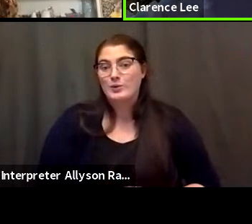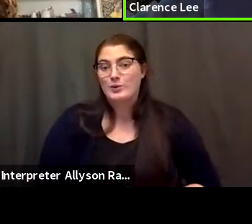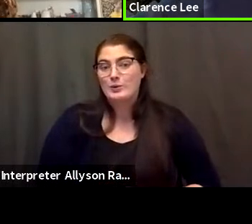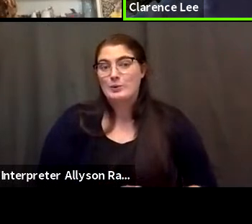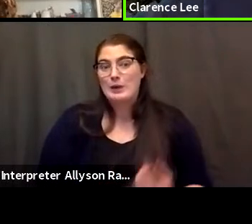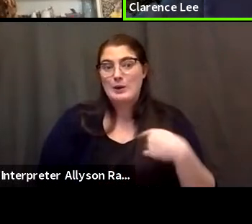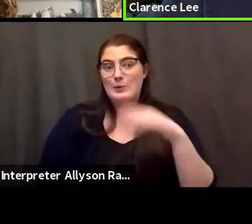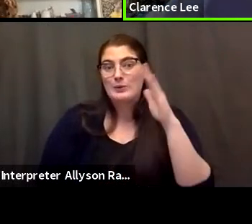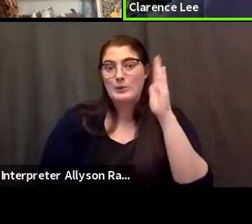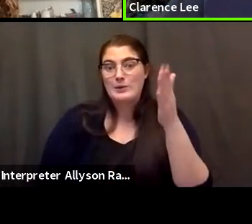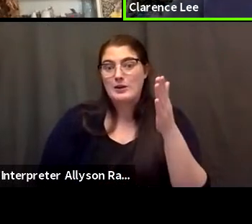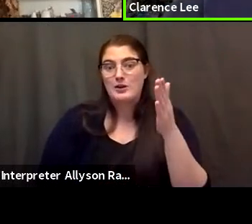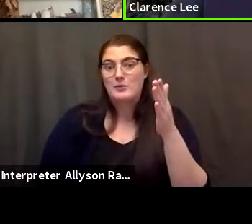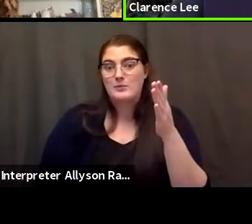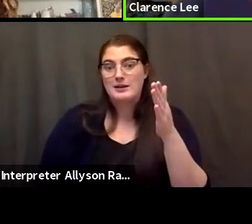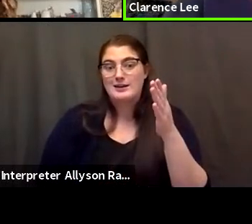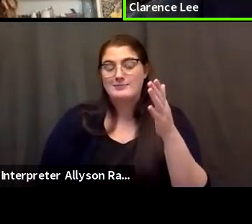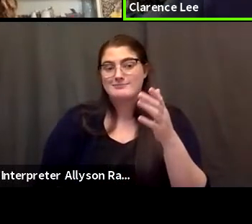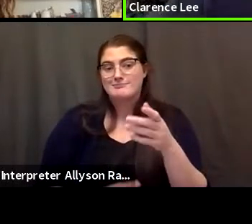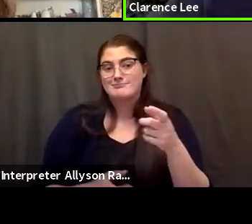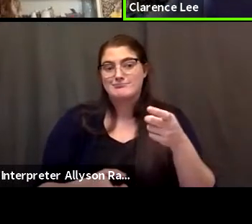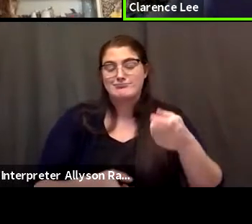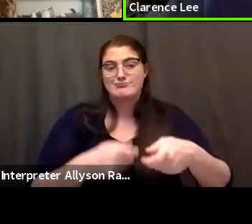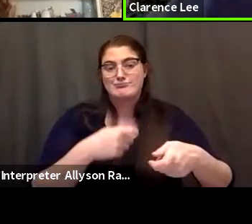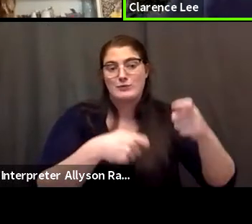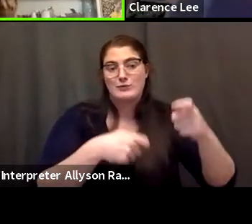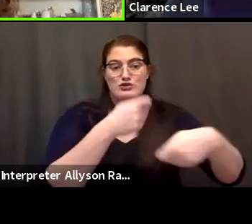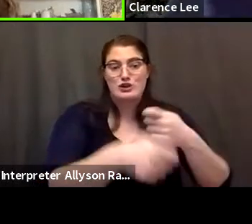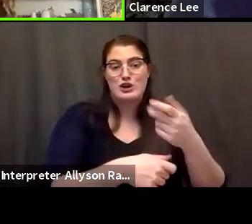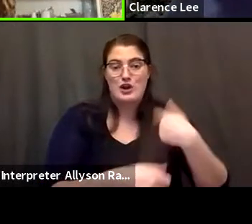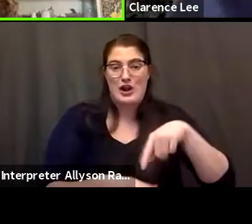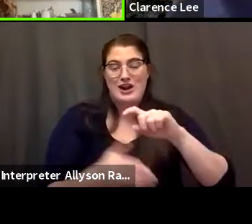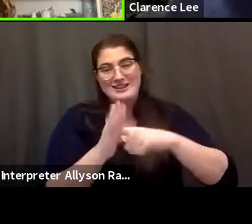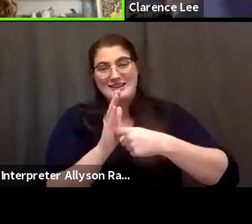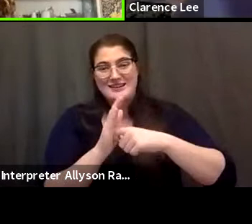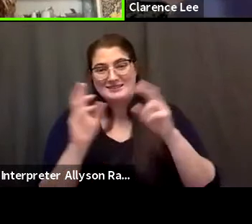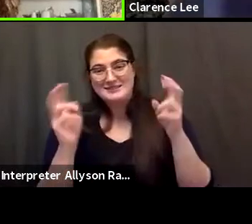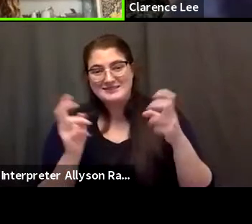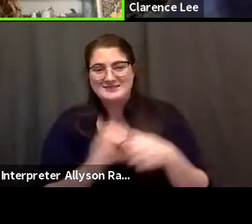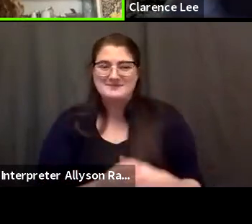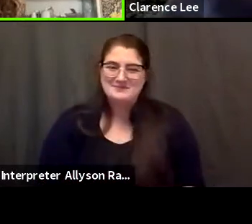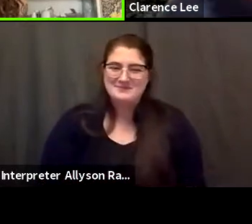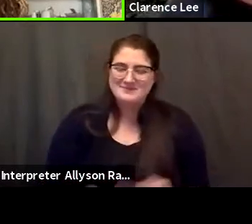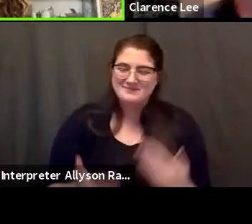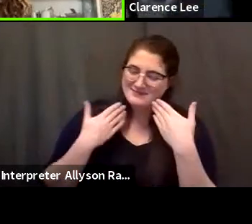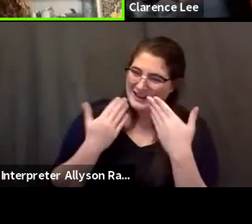And we will be turning our keys in, Commissioner Moore. So